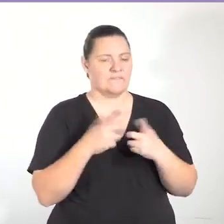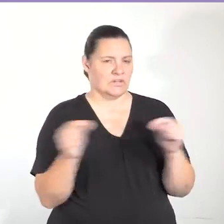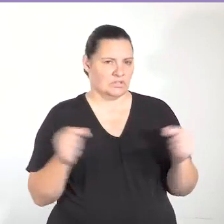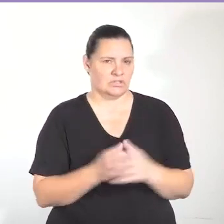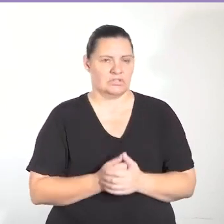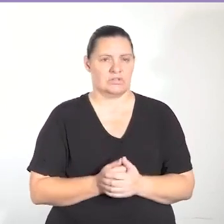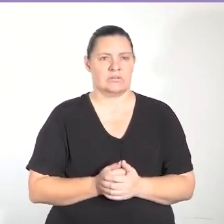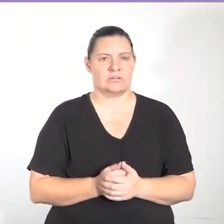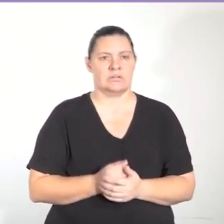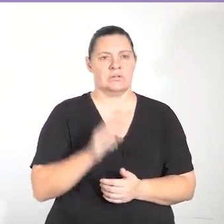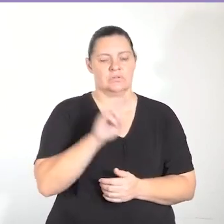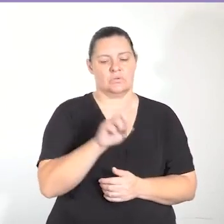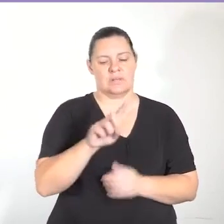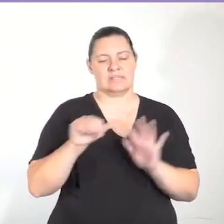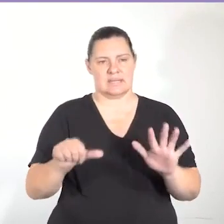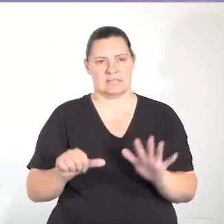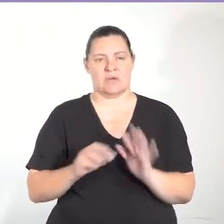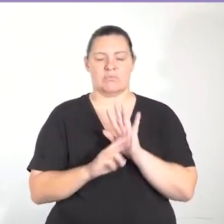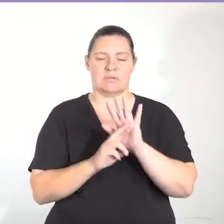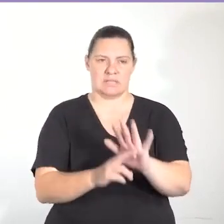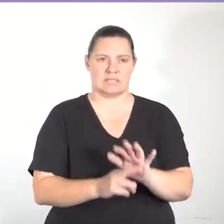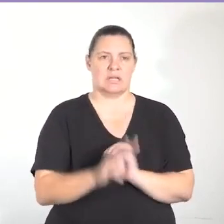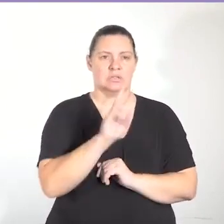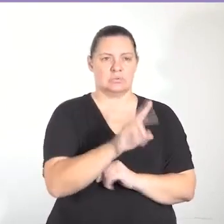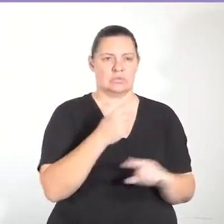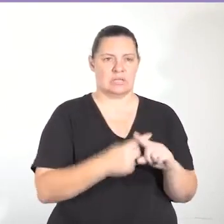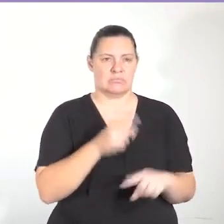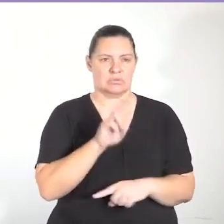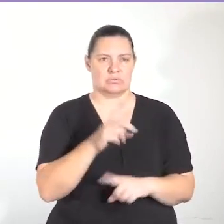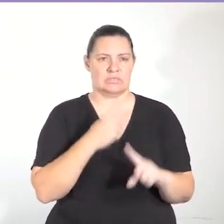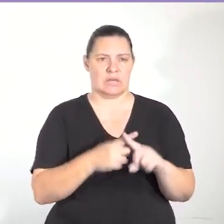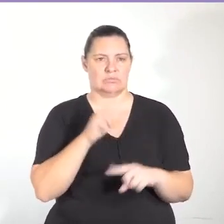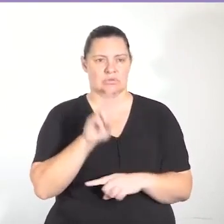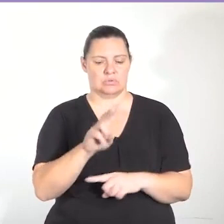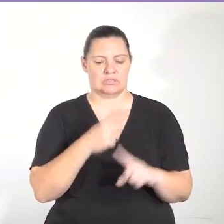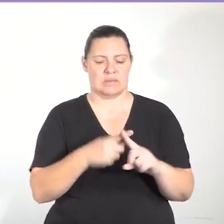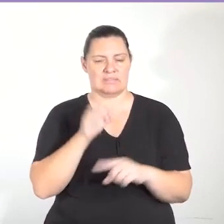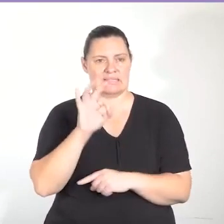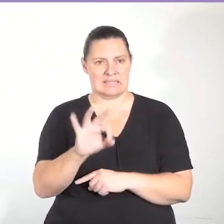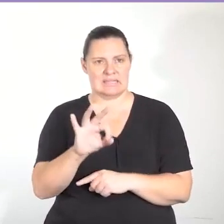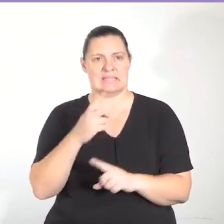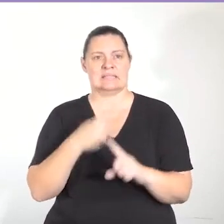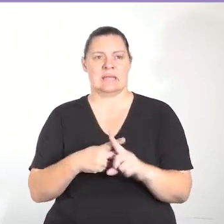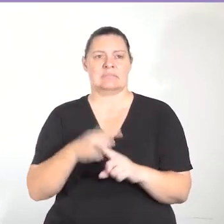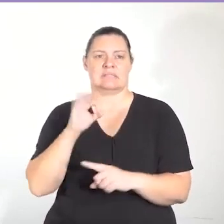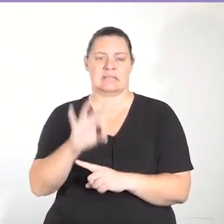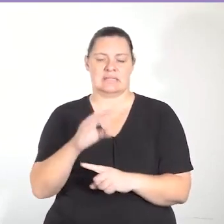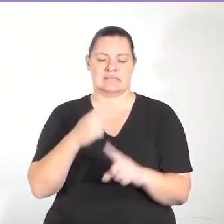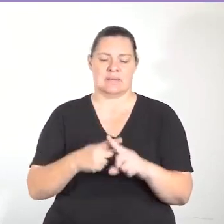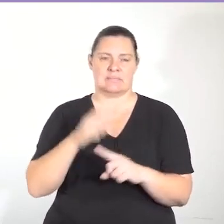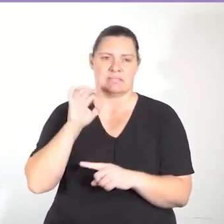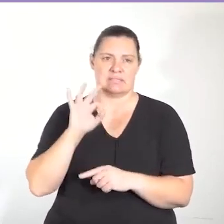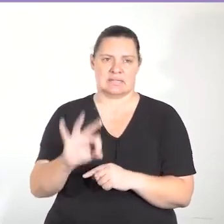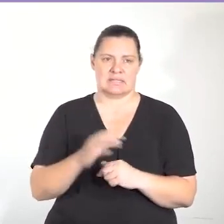we are finished. So 216 can be represented as 2 times 2 times 2